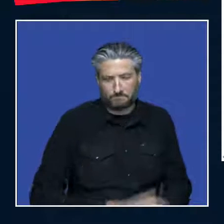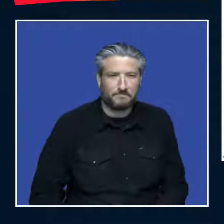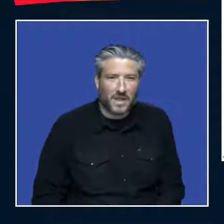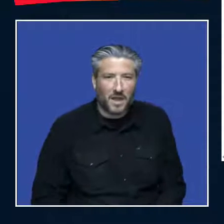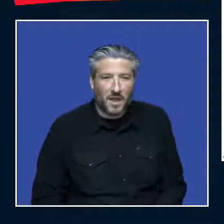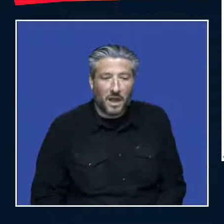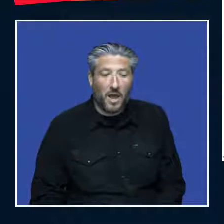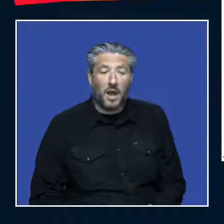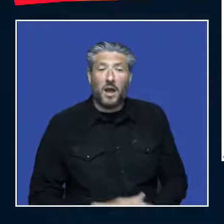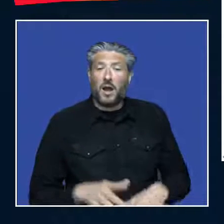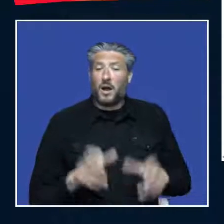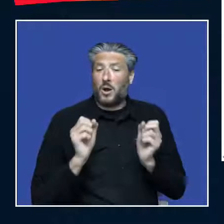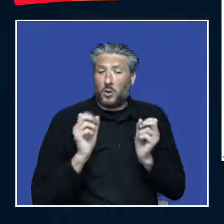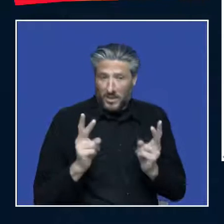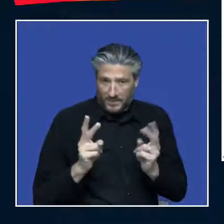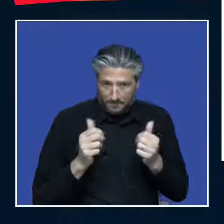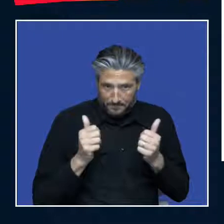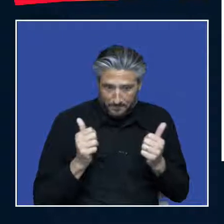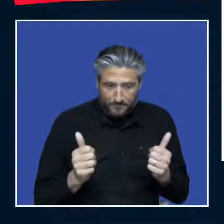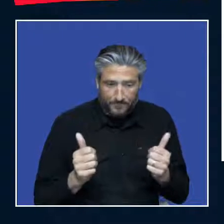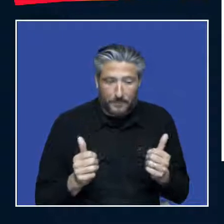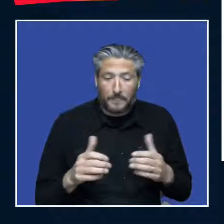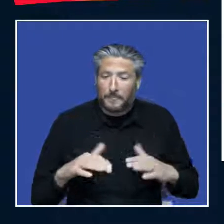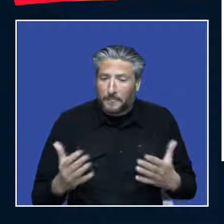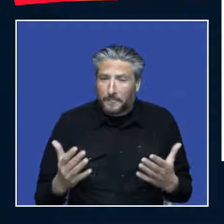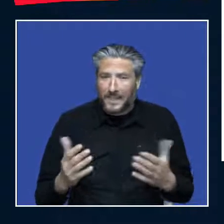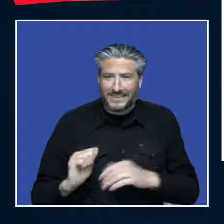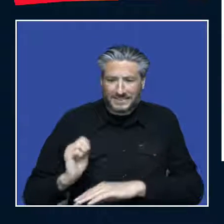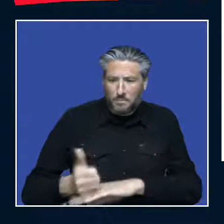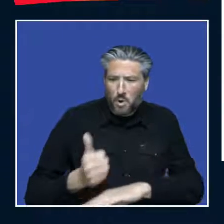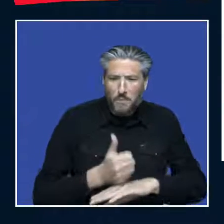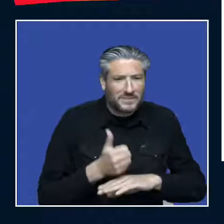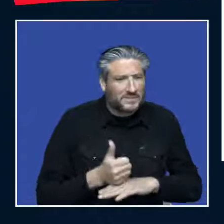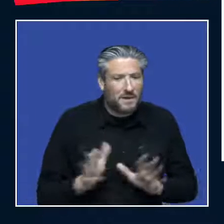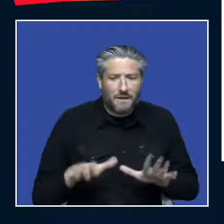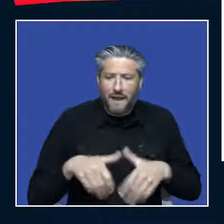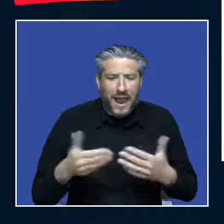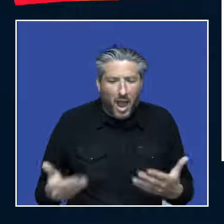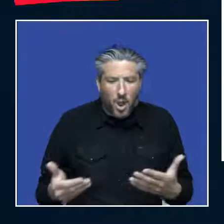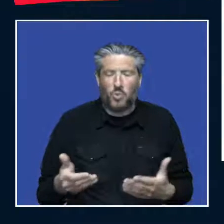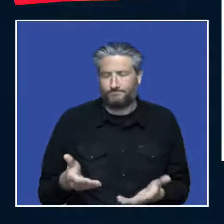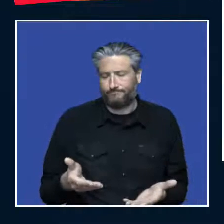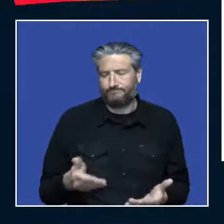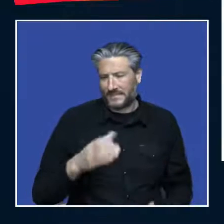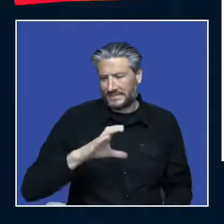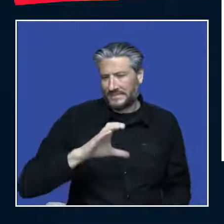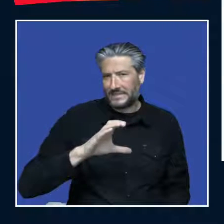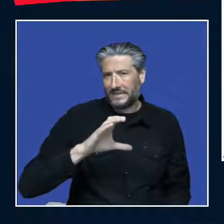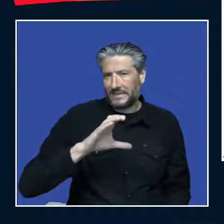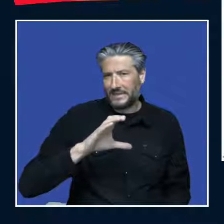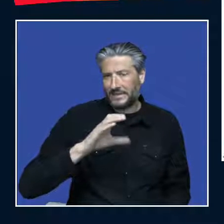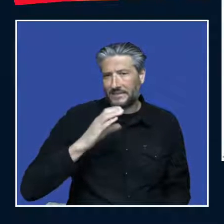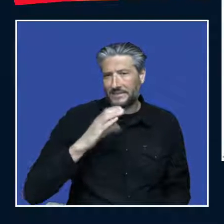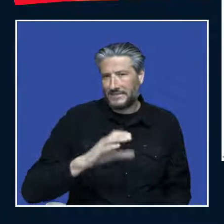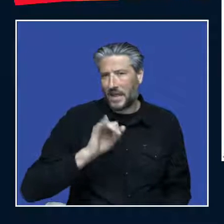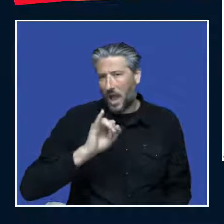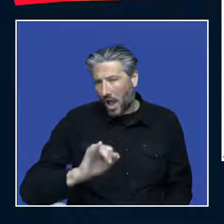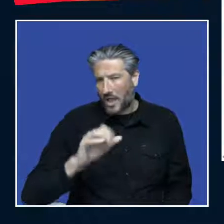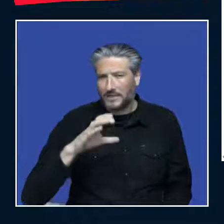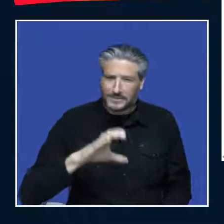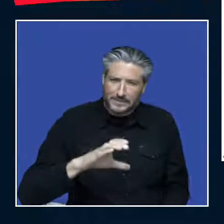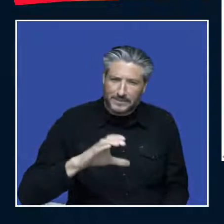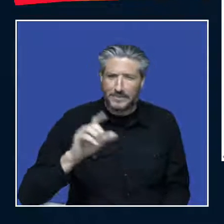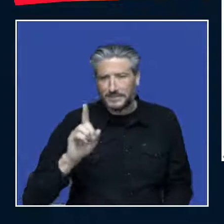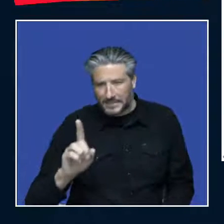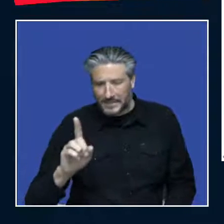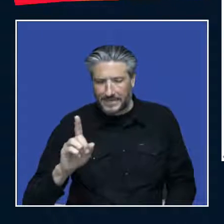So the deployment is through CI/CD pipelines. It can be Kubernetes or app service or whatever. So usually what you do on your